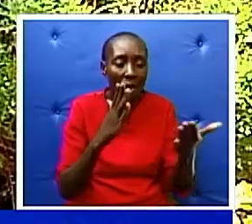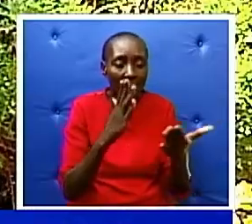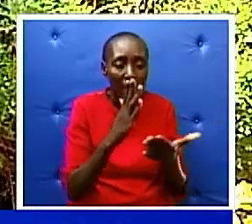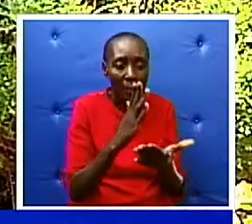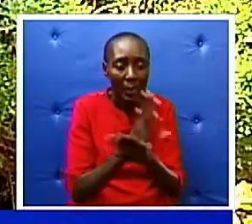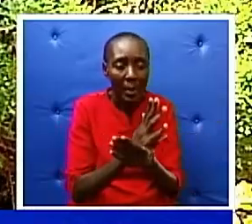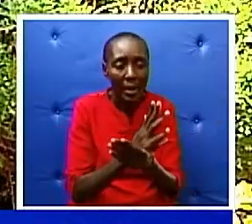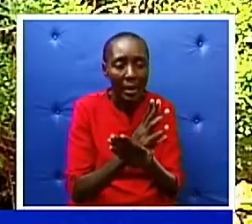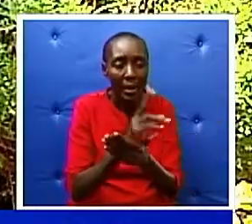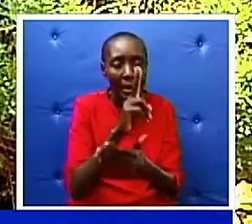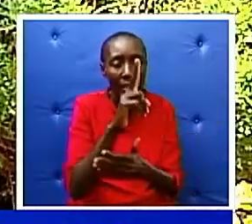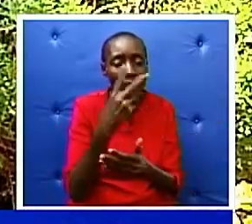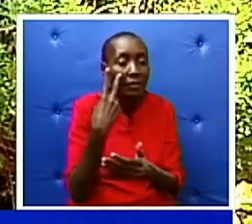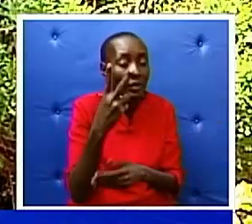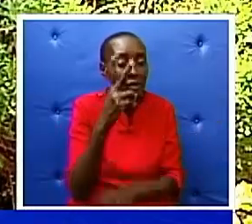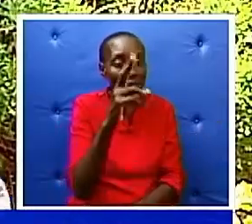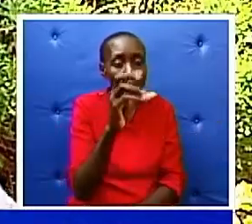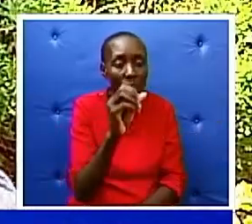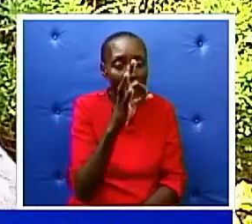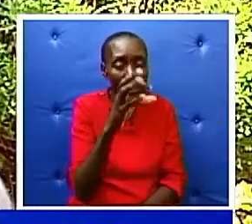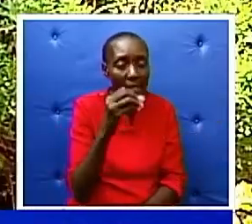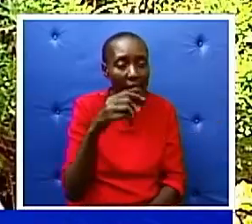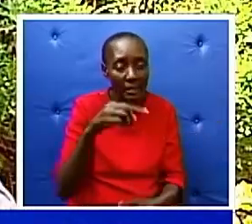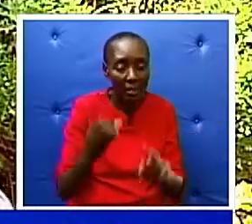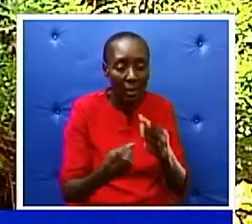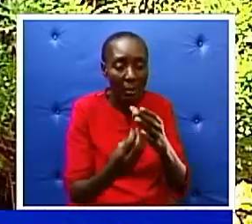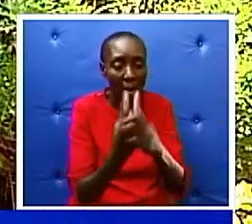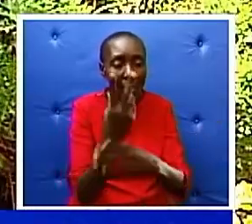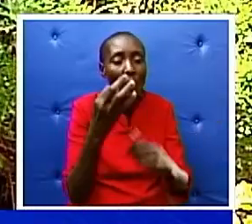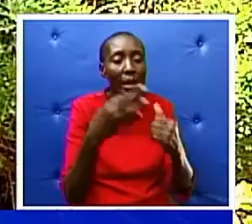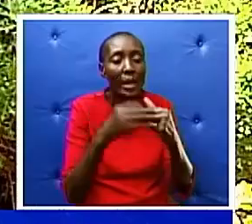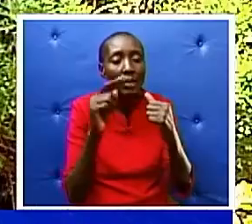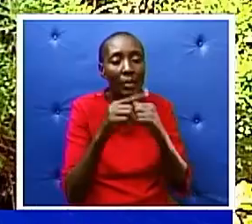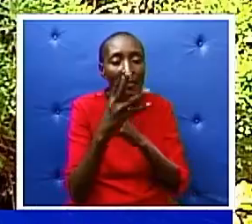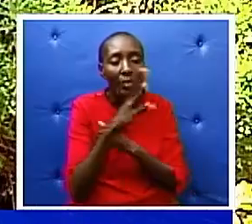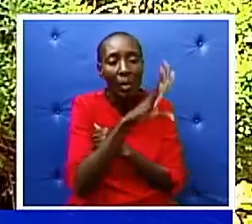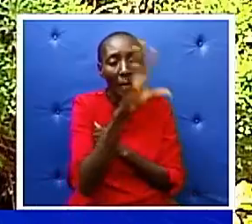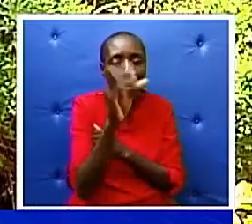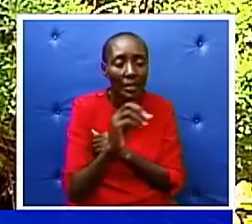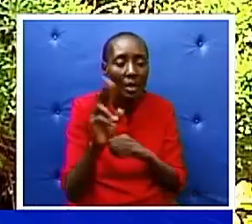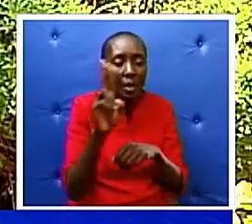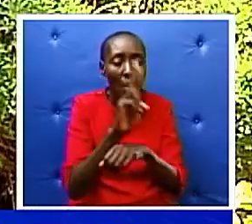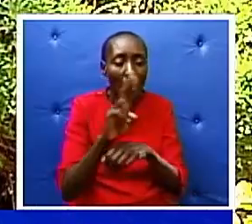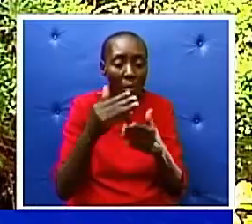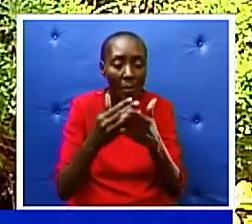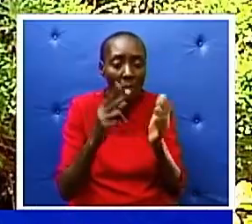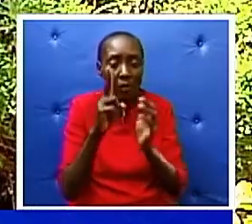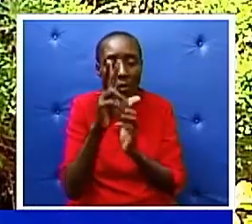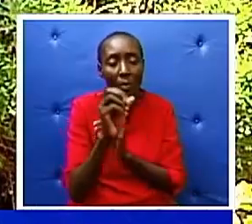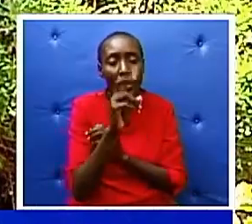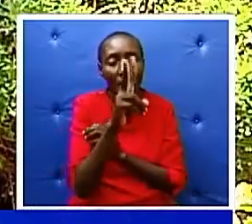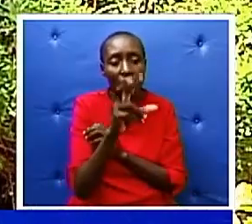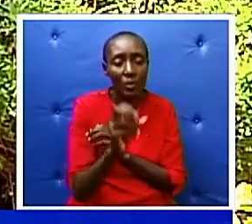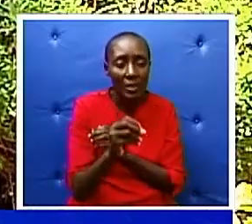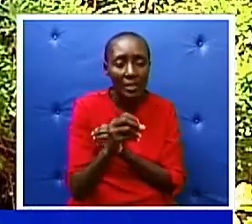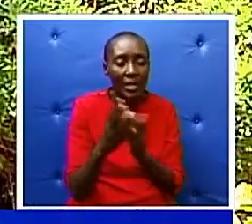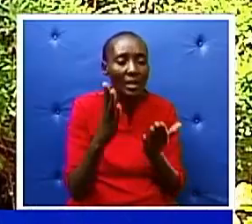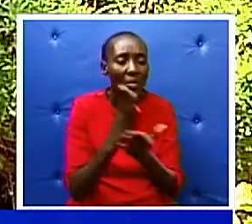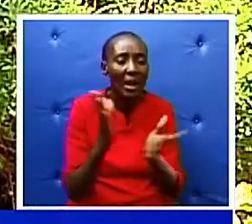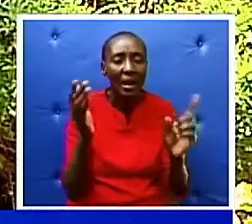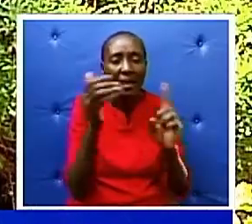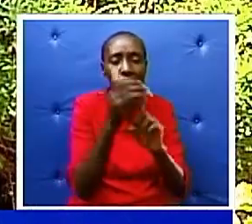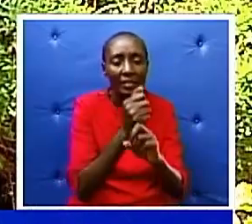was 8.4%. Uhuru has come and he's managed to, before 2020, he had managed to do an average